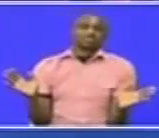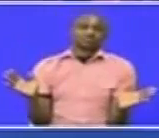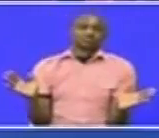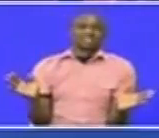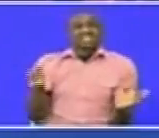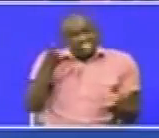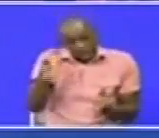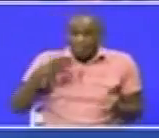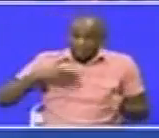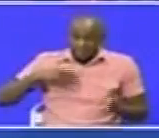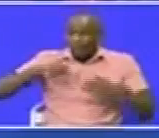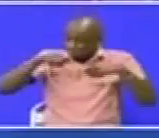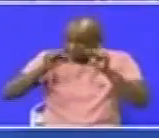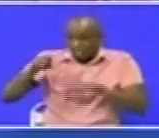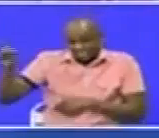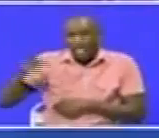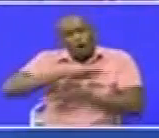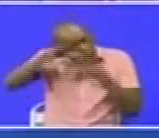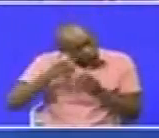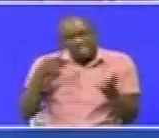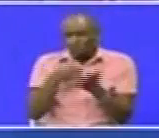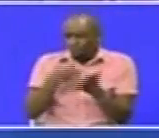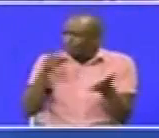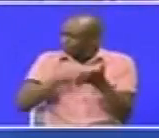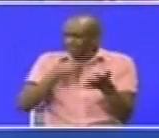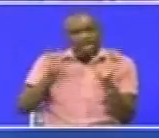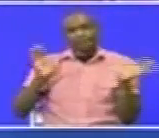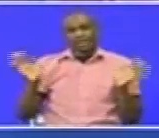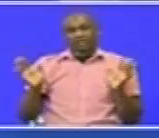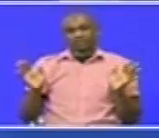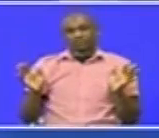The riders, however, say not all of them are to